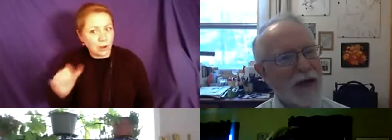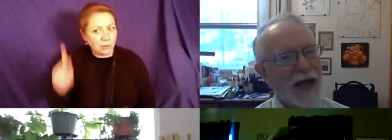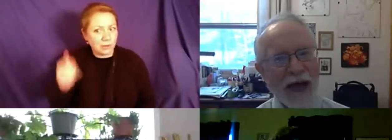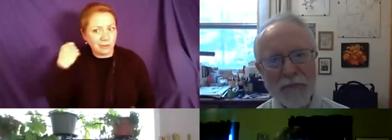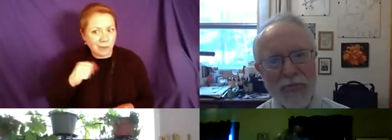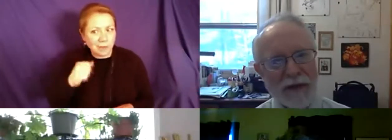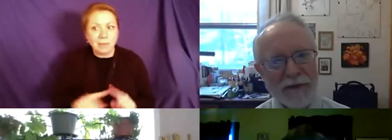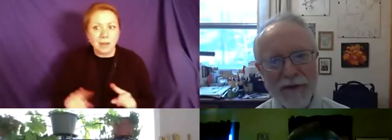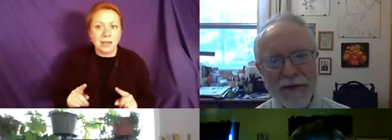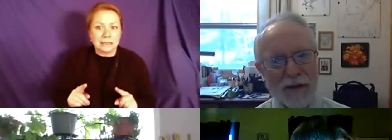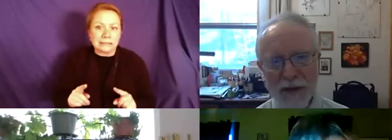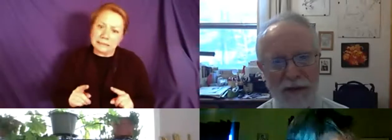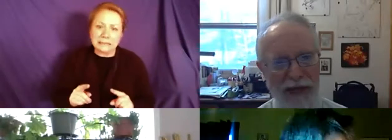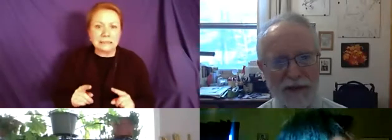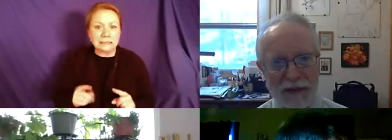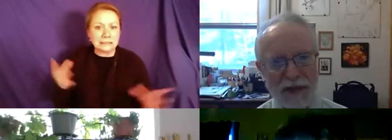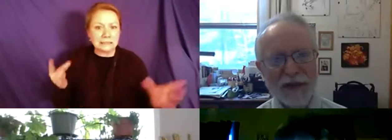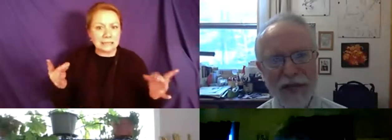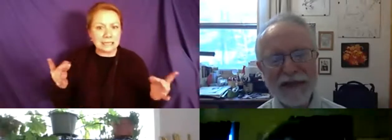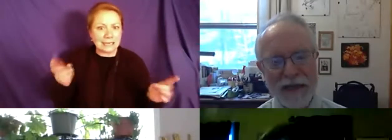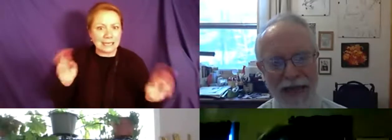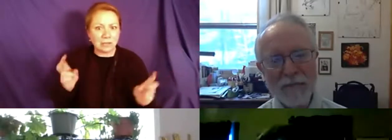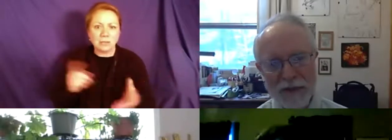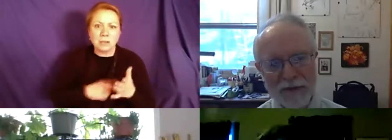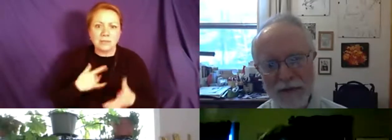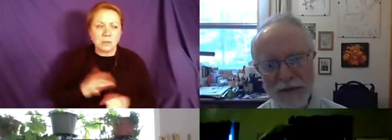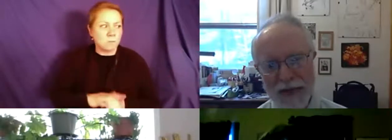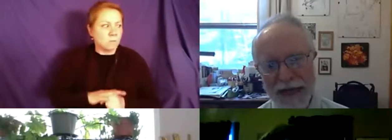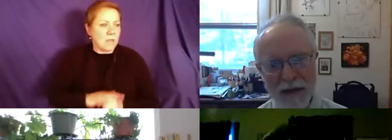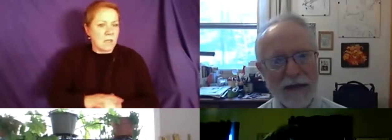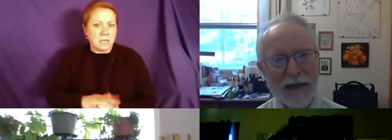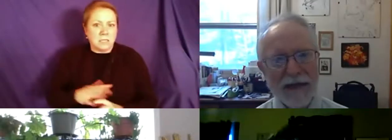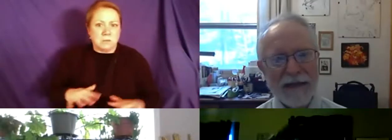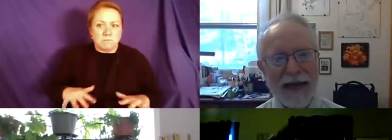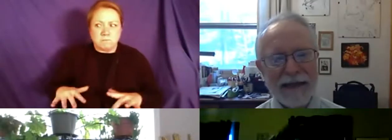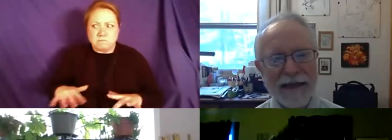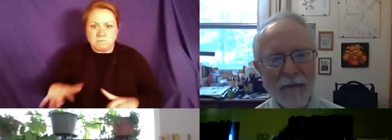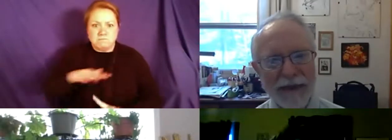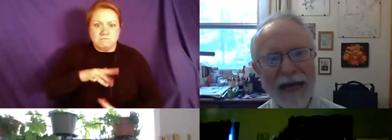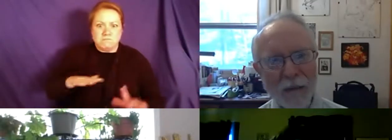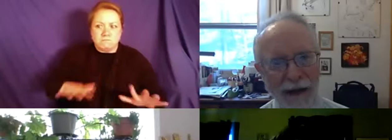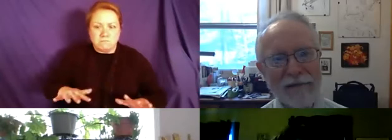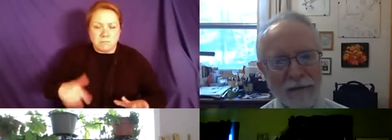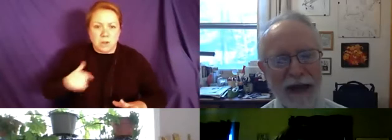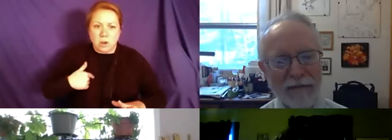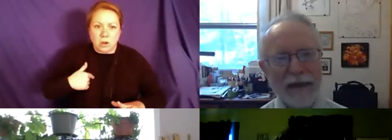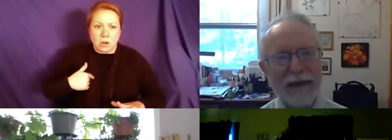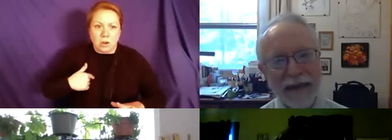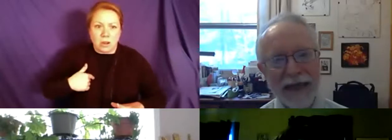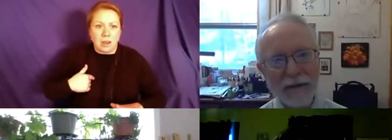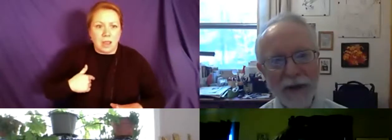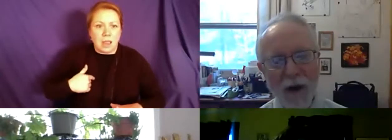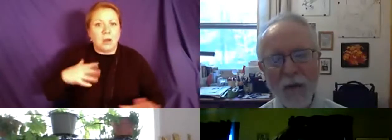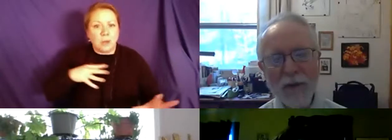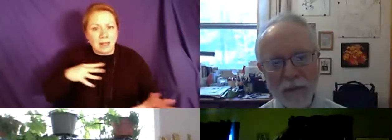remember. There was sometimes such a tense atmosphere in the State House that we got away from that feeling